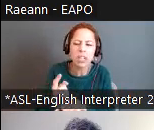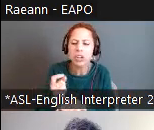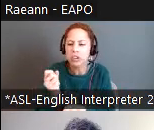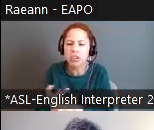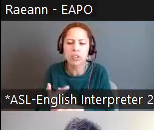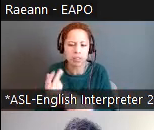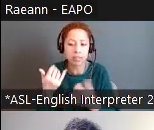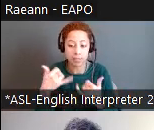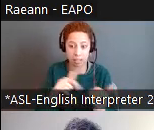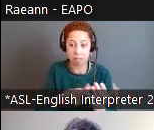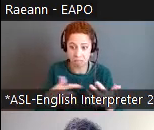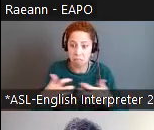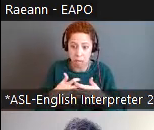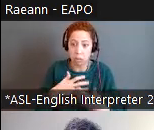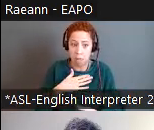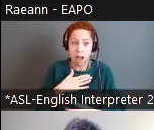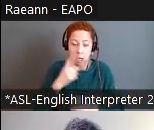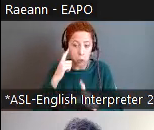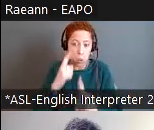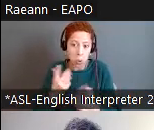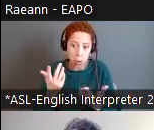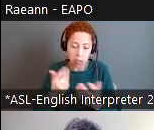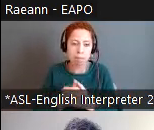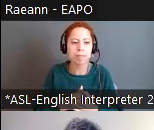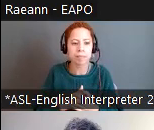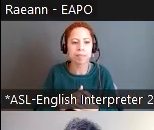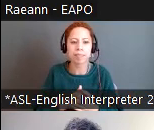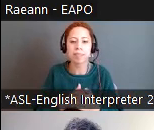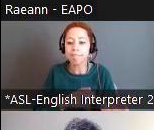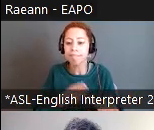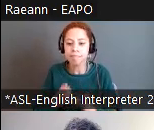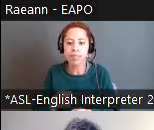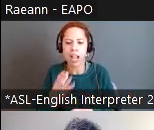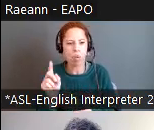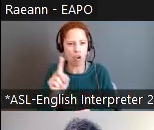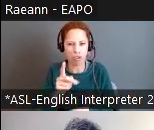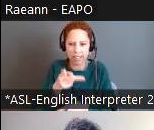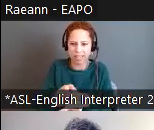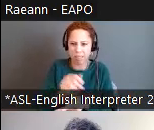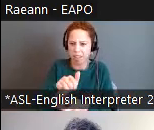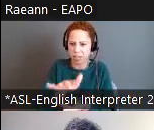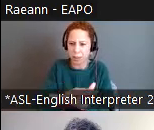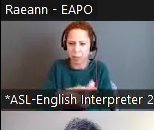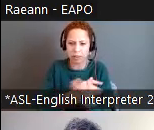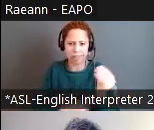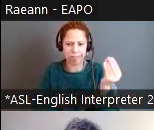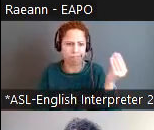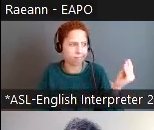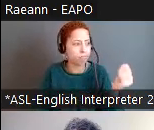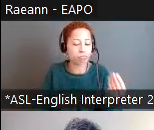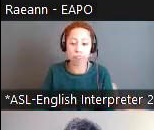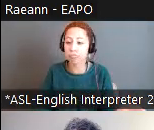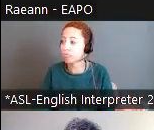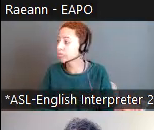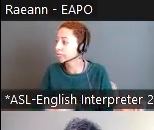wishes. And finally, storage. So important to keep it in a safe place. You don't want just anybody else to walk